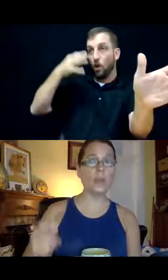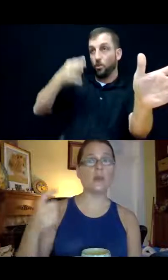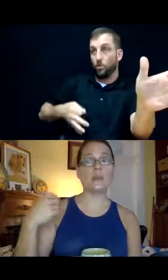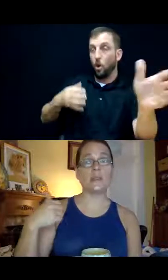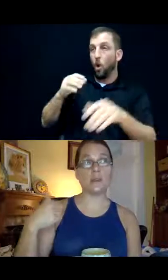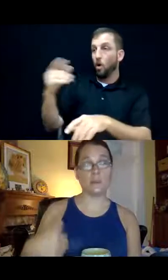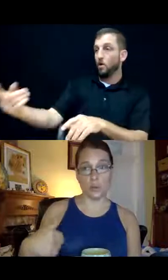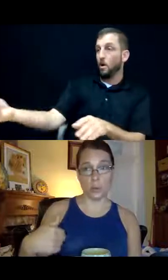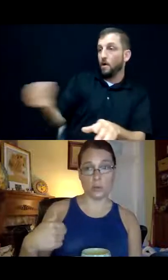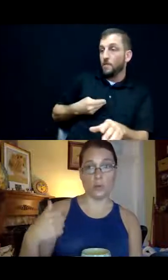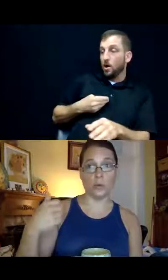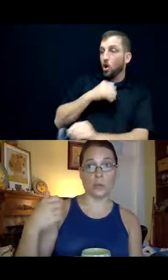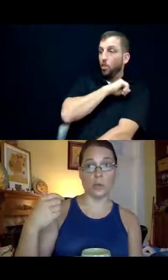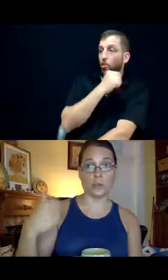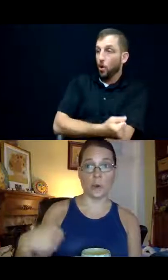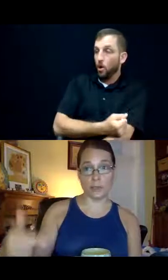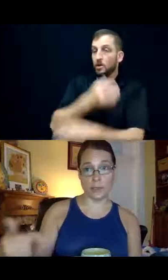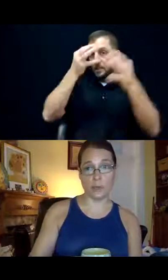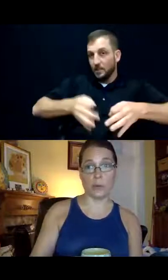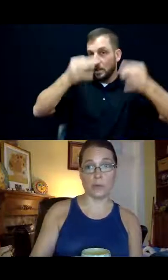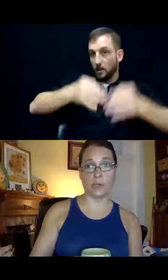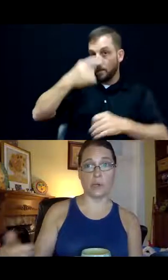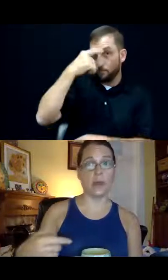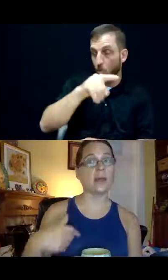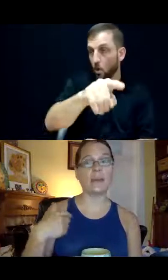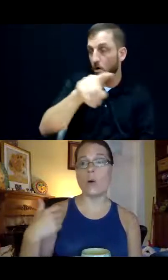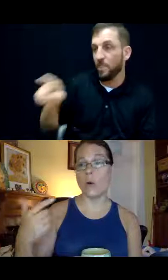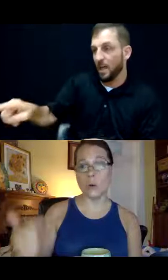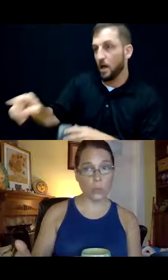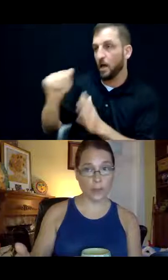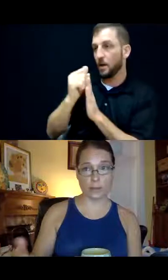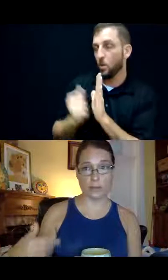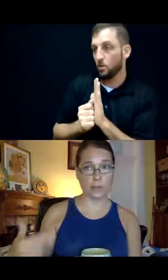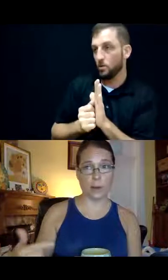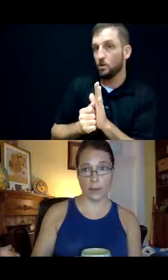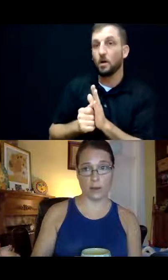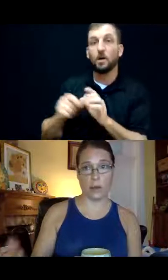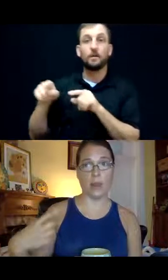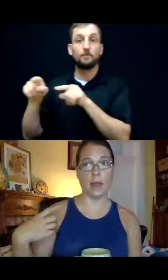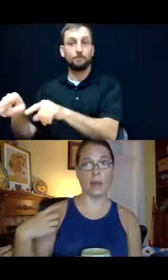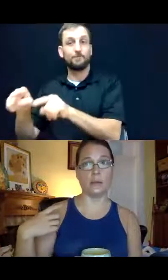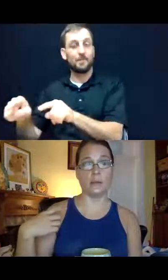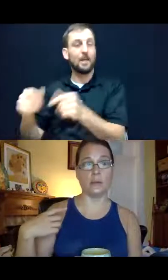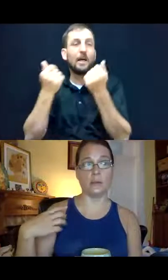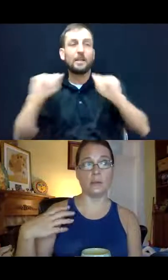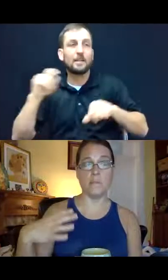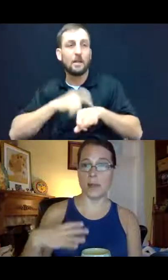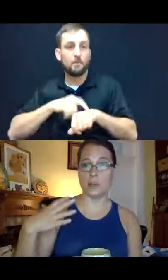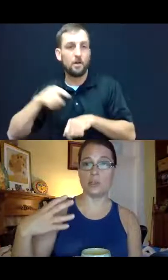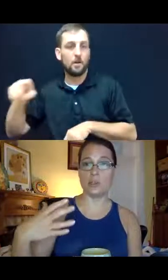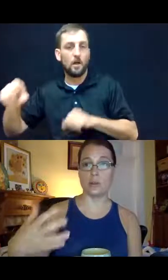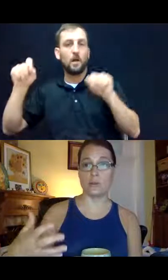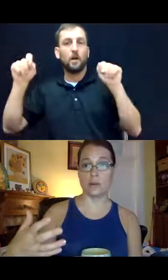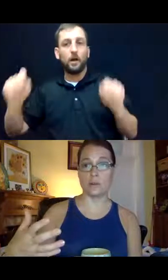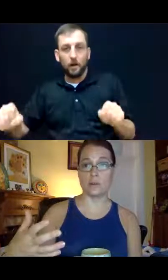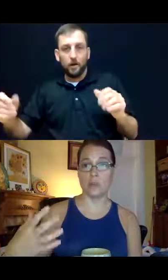The individual who has granted the power of attorney can always step in and manage